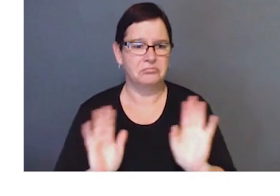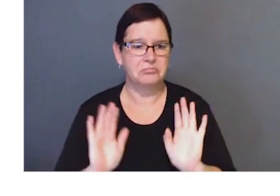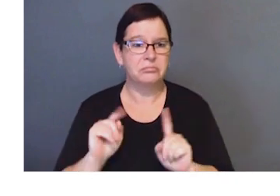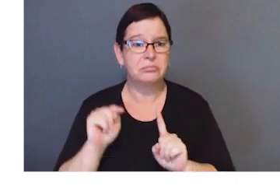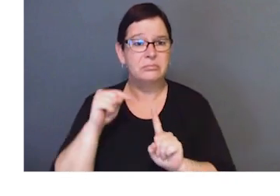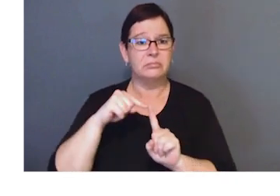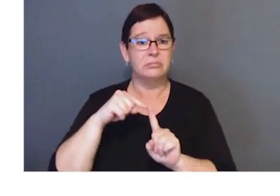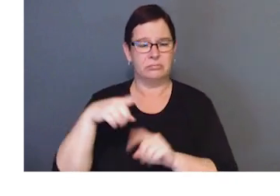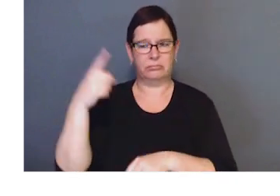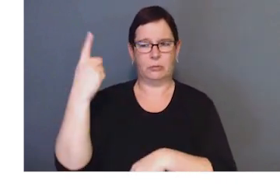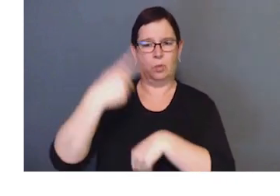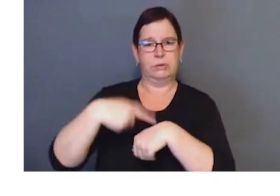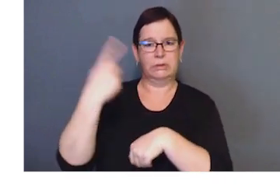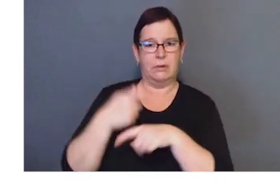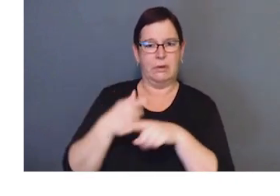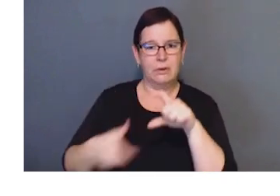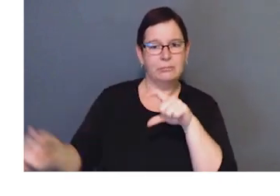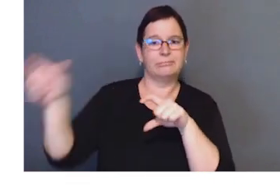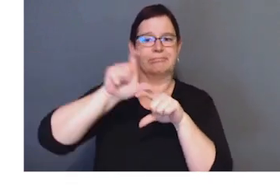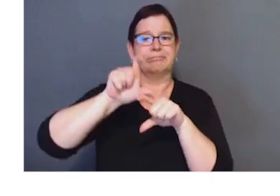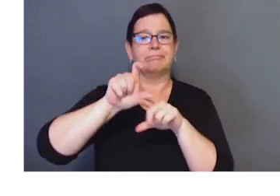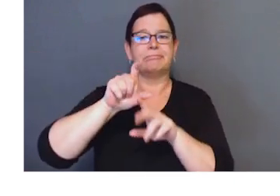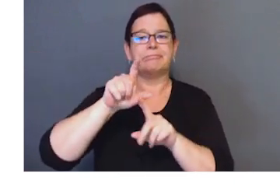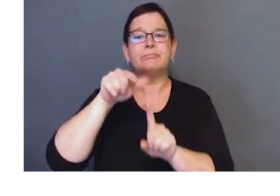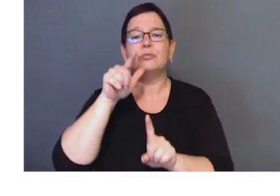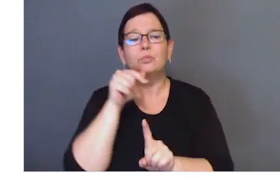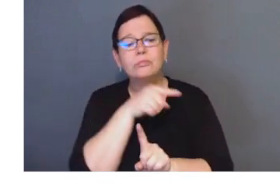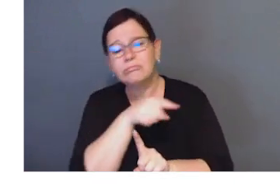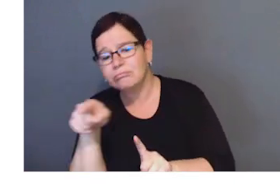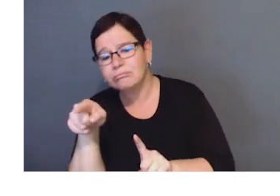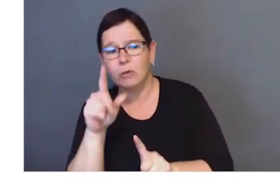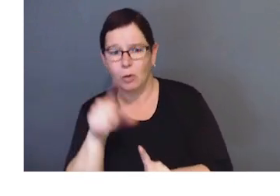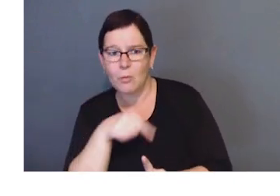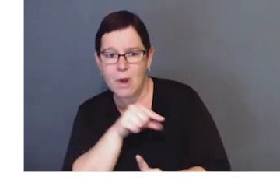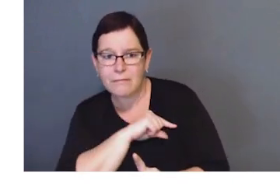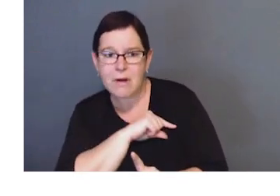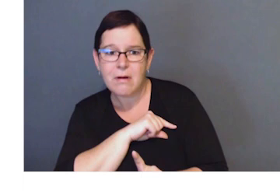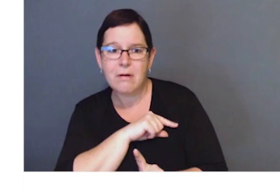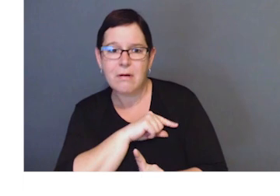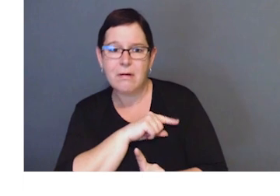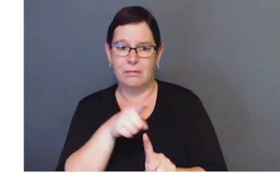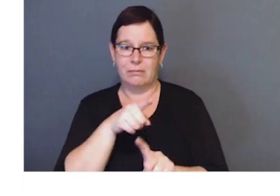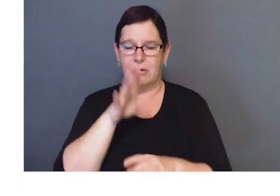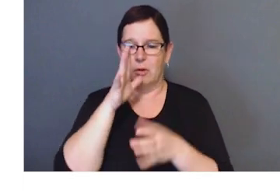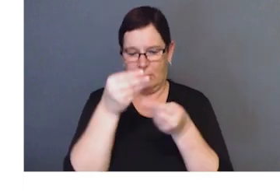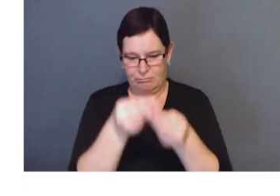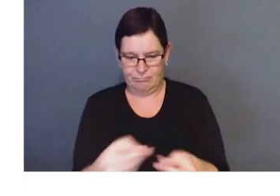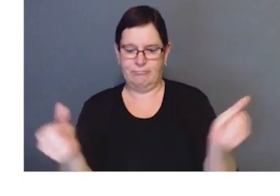for the GST HST credit in October 2022.